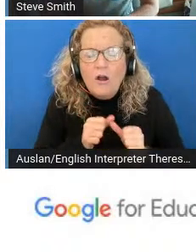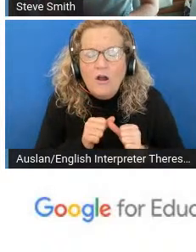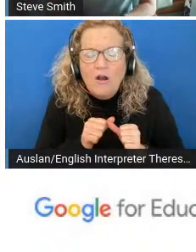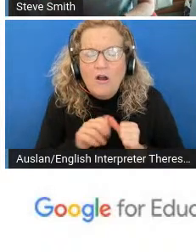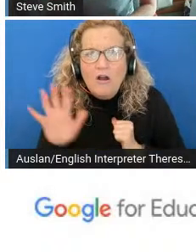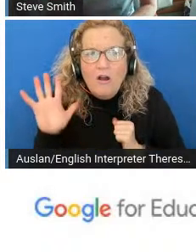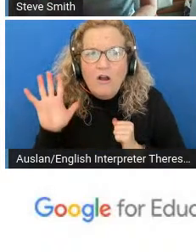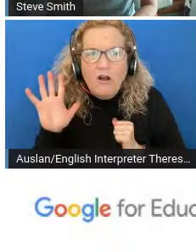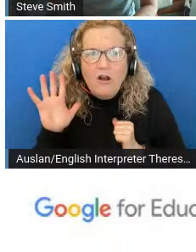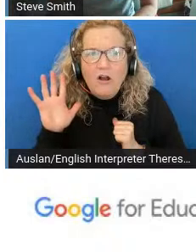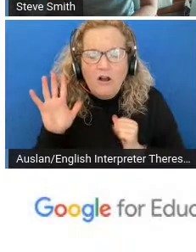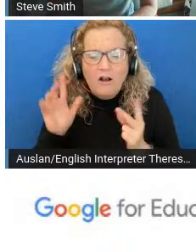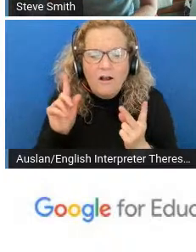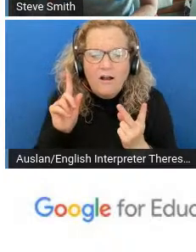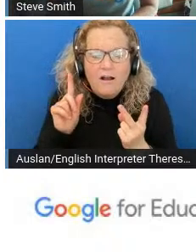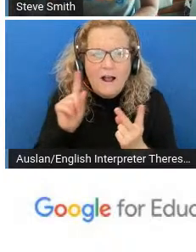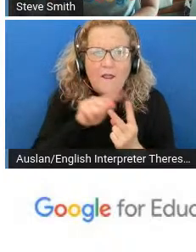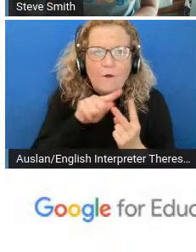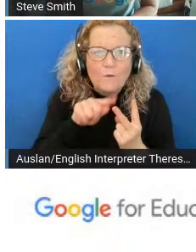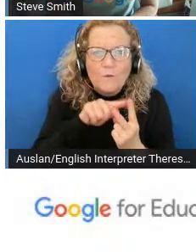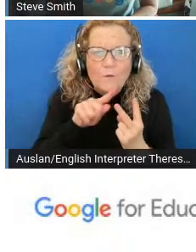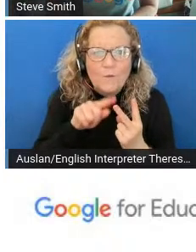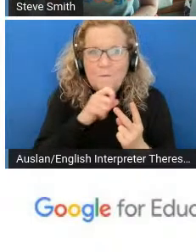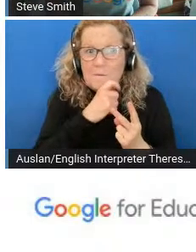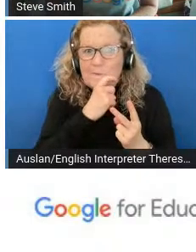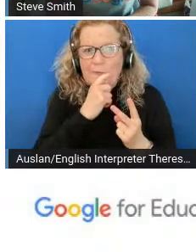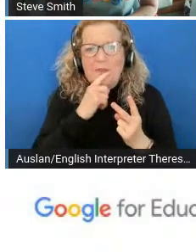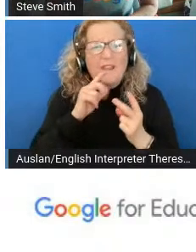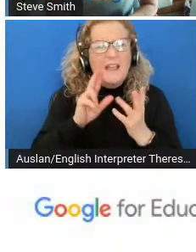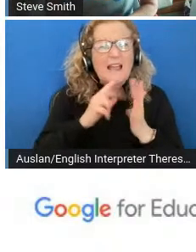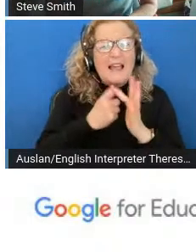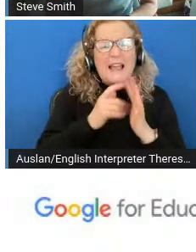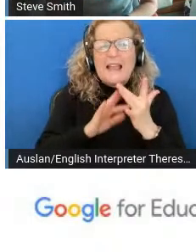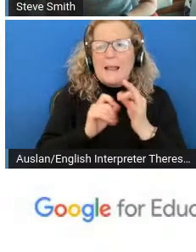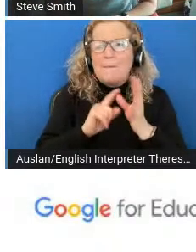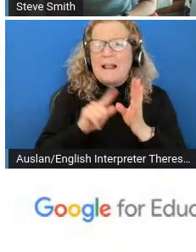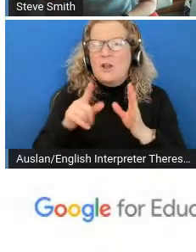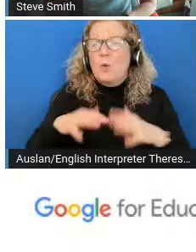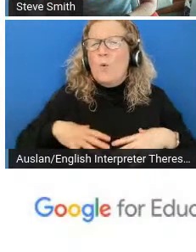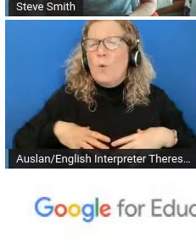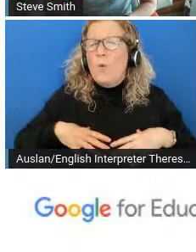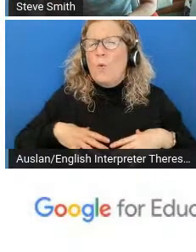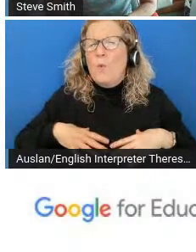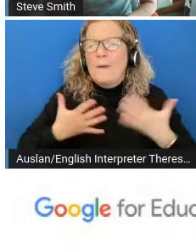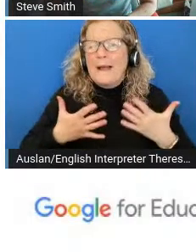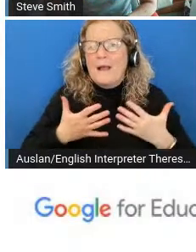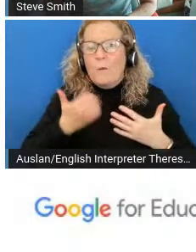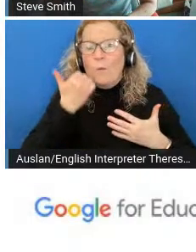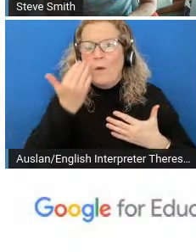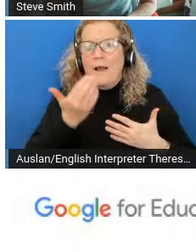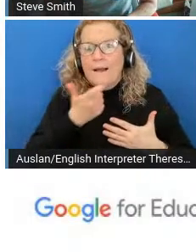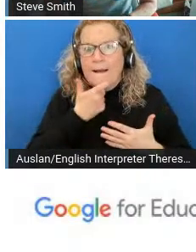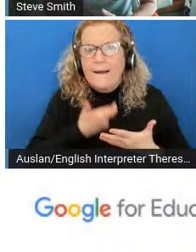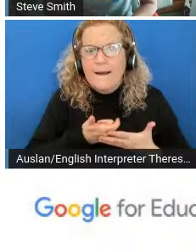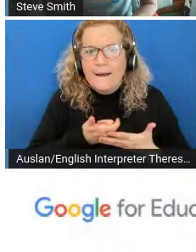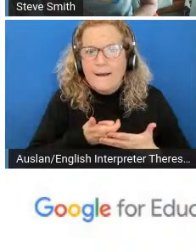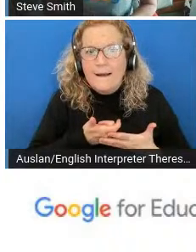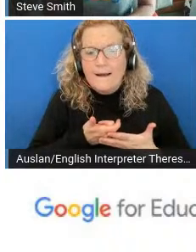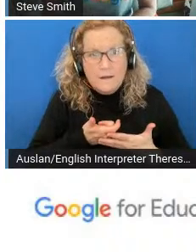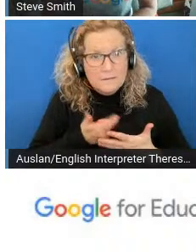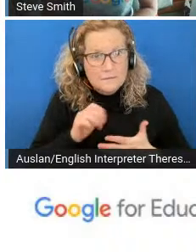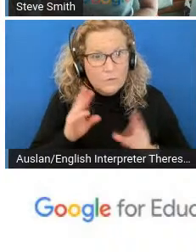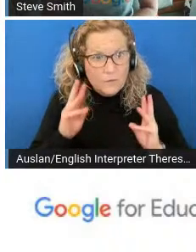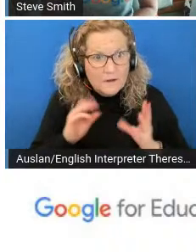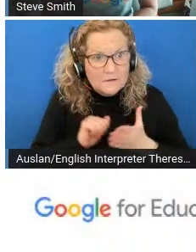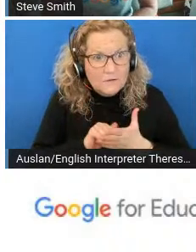your default. That was your default position, isn't it? Sitting there, mouth open. Yeah. No, we are really excited